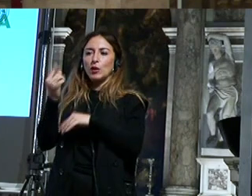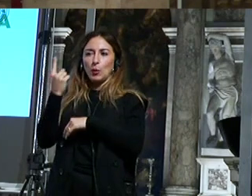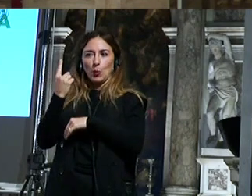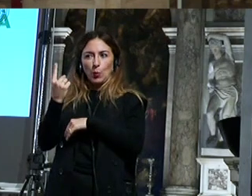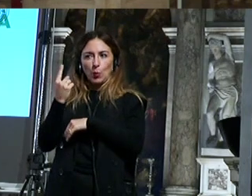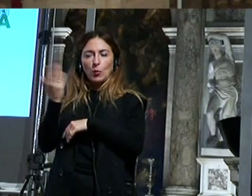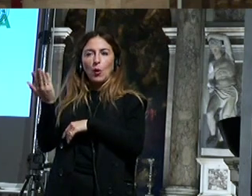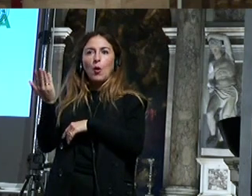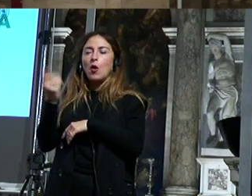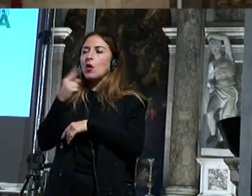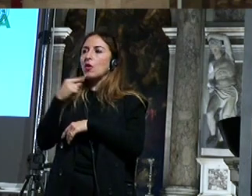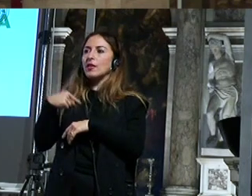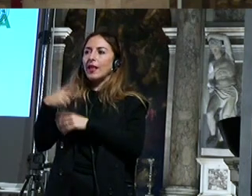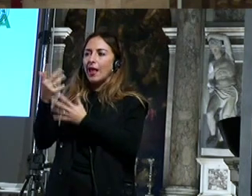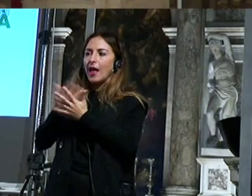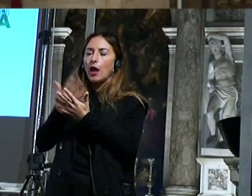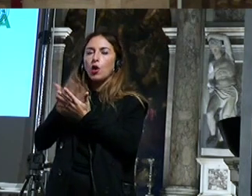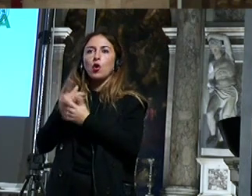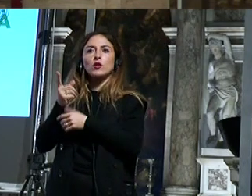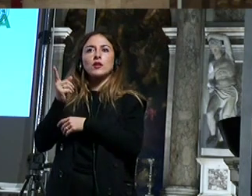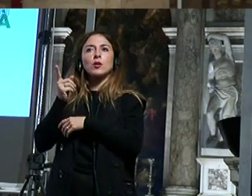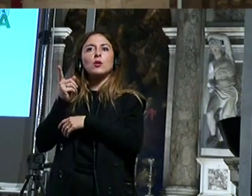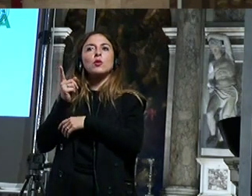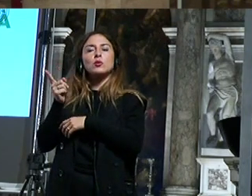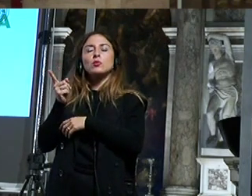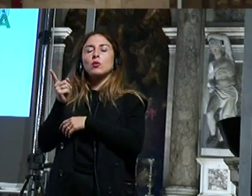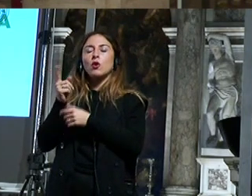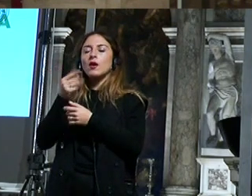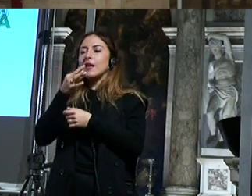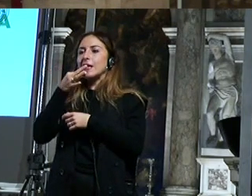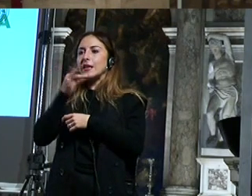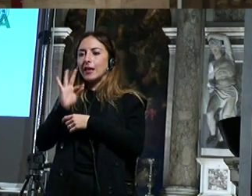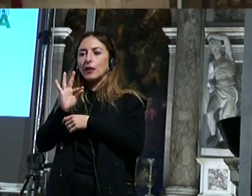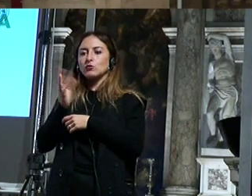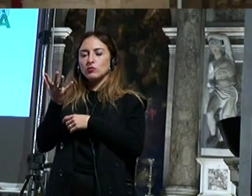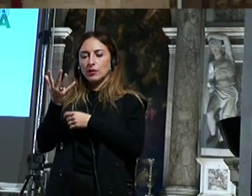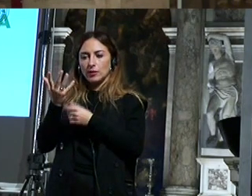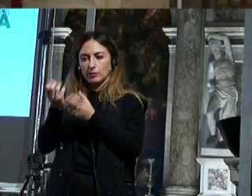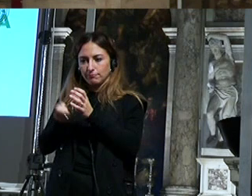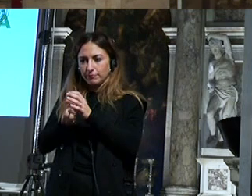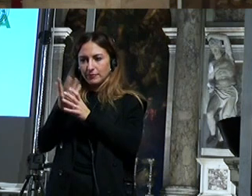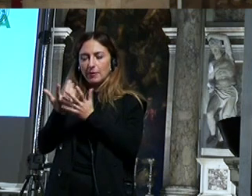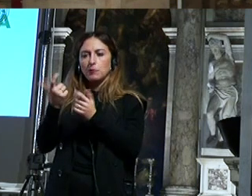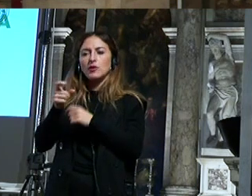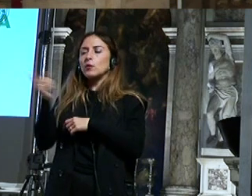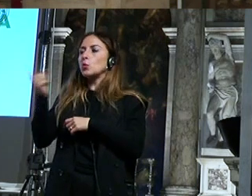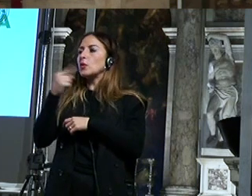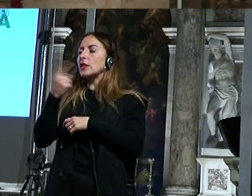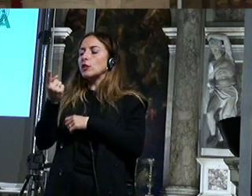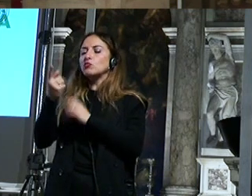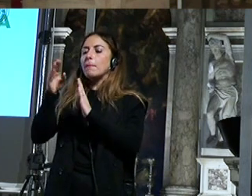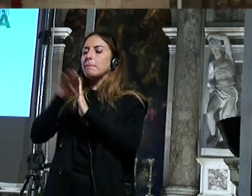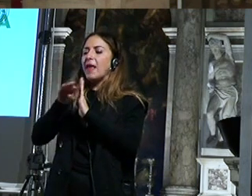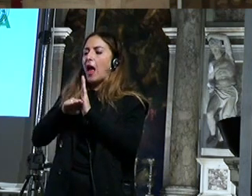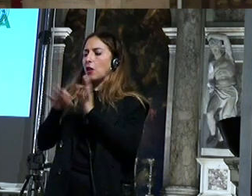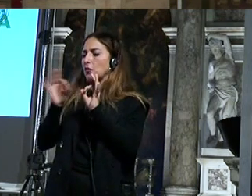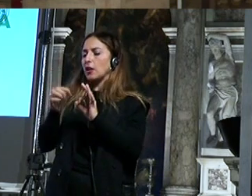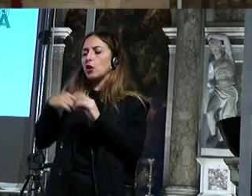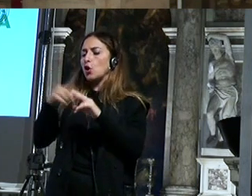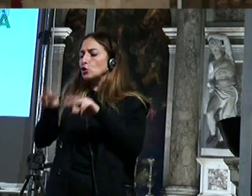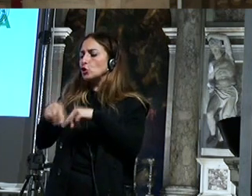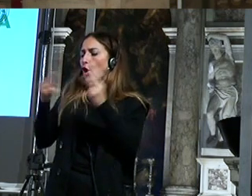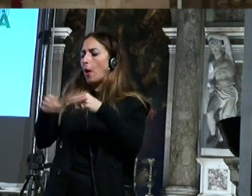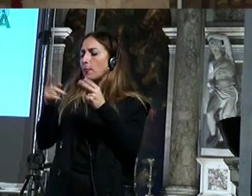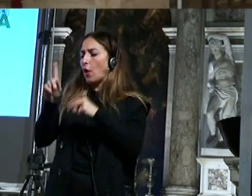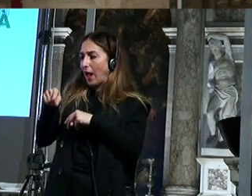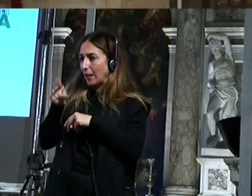have, because you said that you do not plan it, you discover it. It is a journey for you too of understanding where your characters